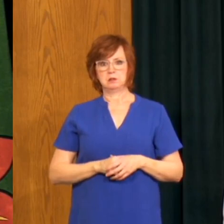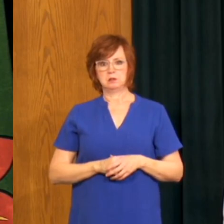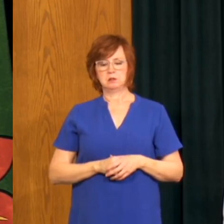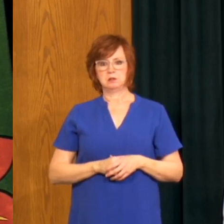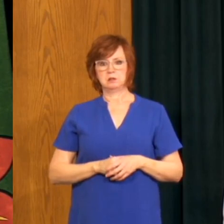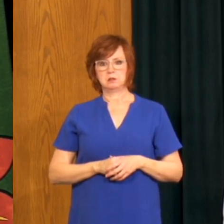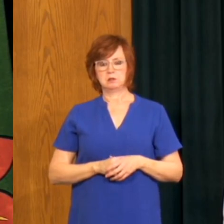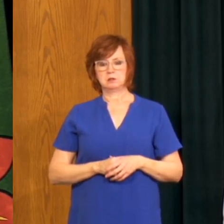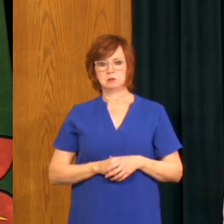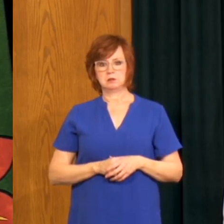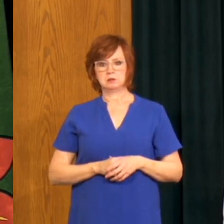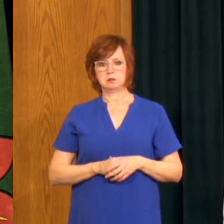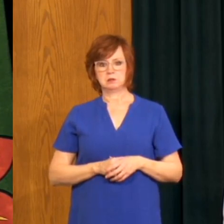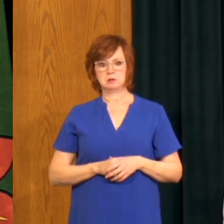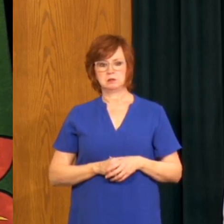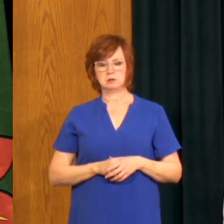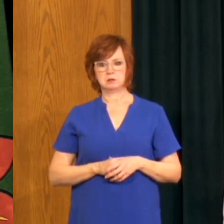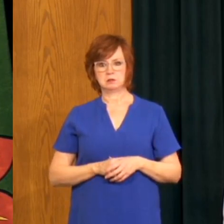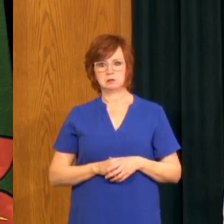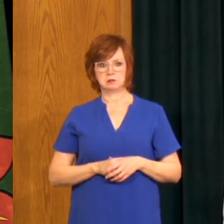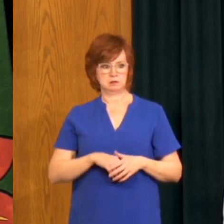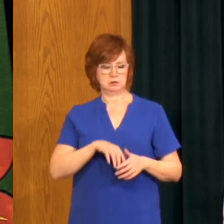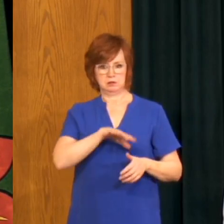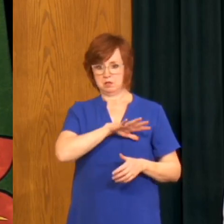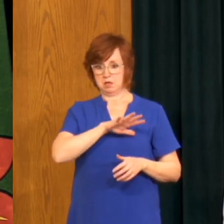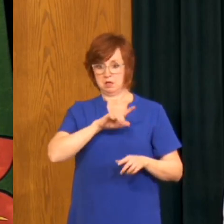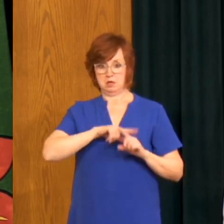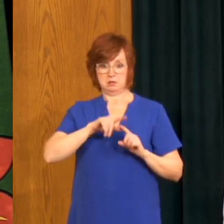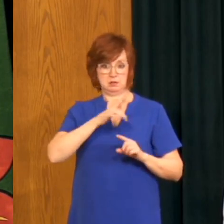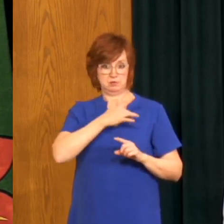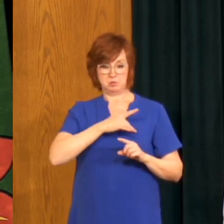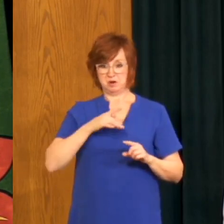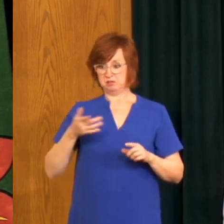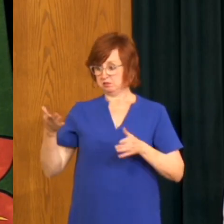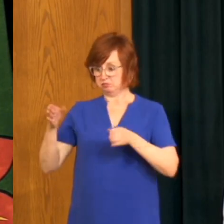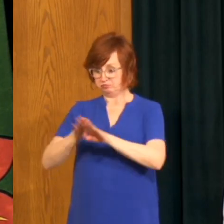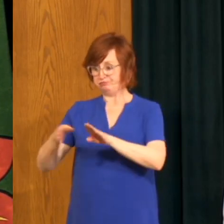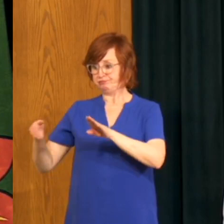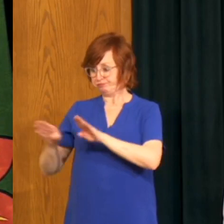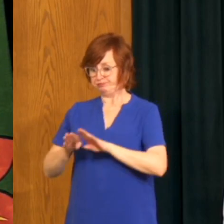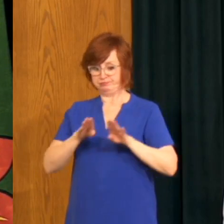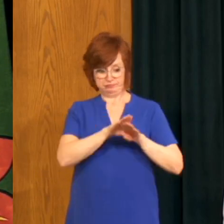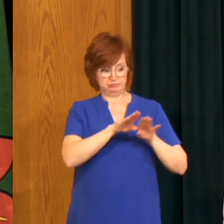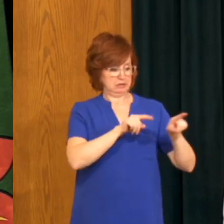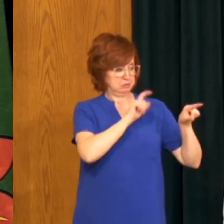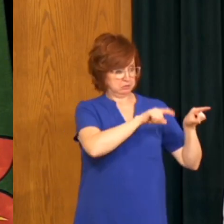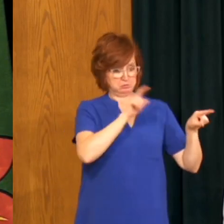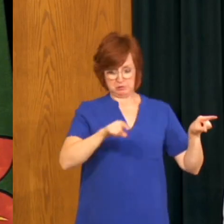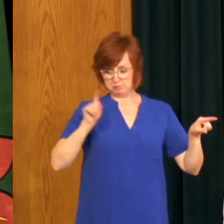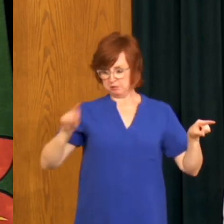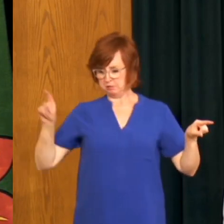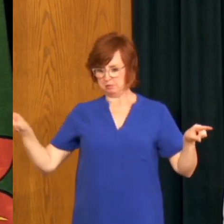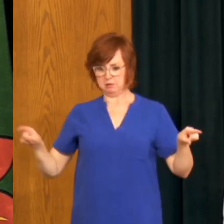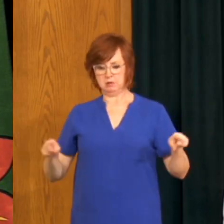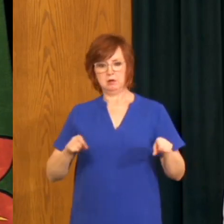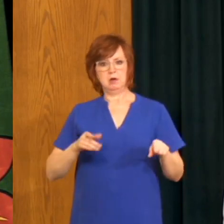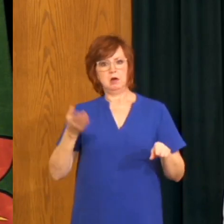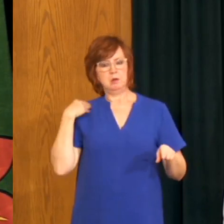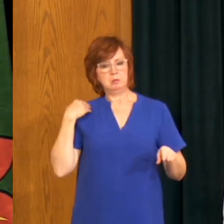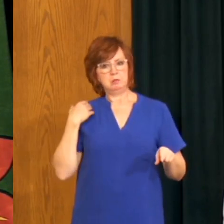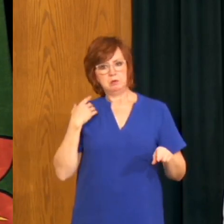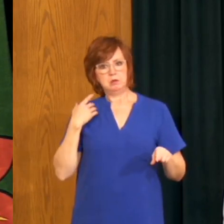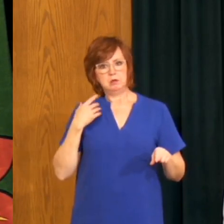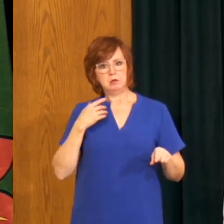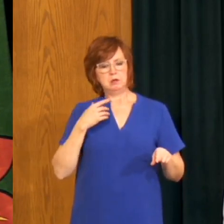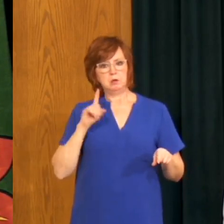of their economy, Saskatchewan was no different. We were looking at high risk in consultation with the Chief Medical Health Officer. We were looking at high